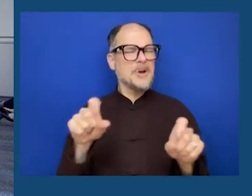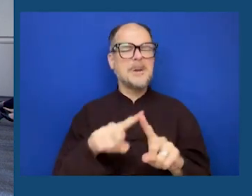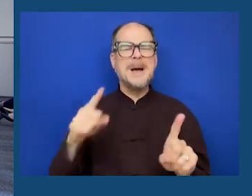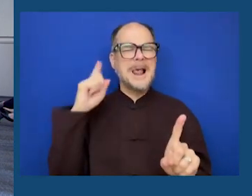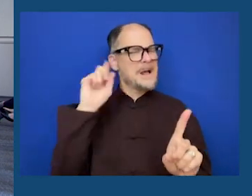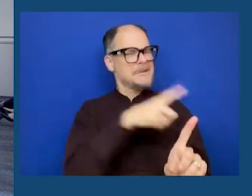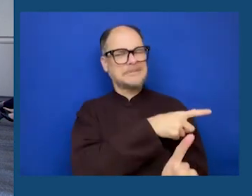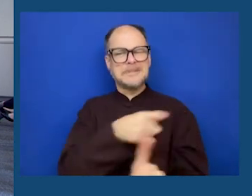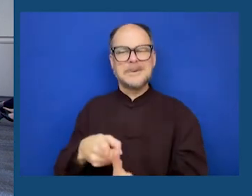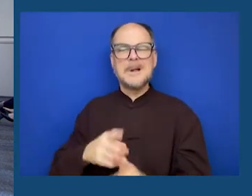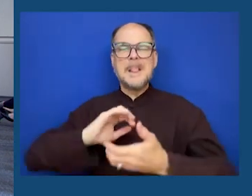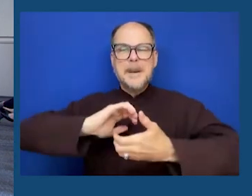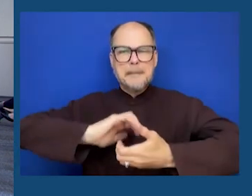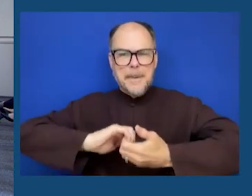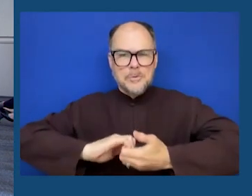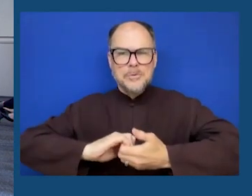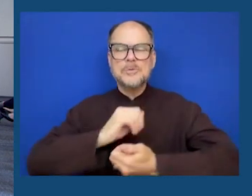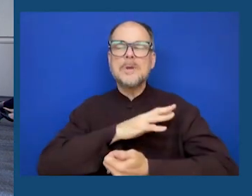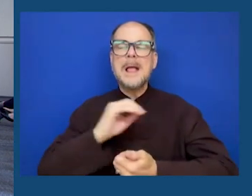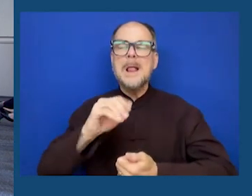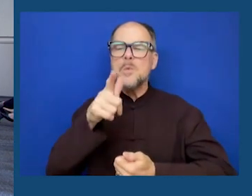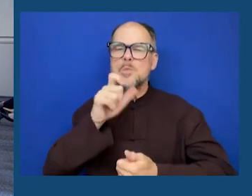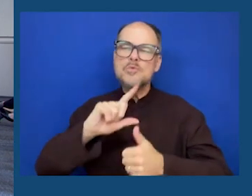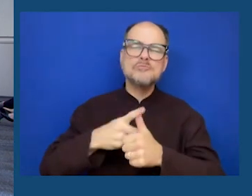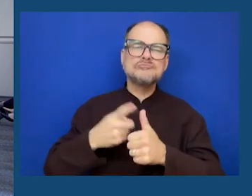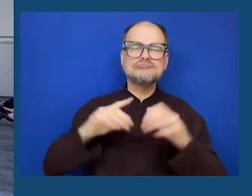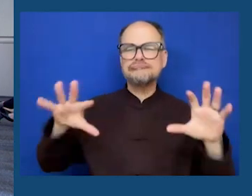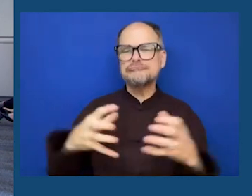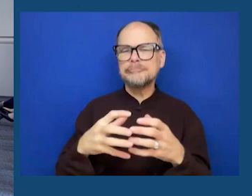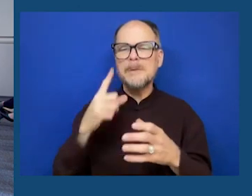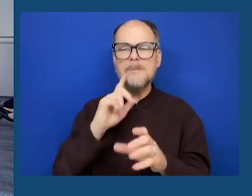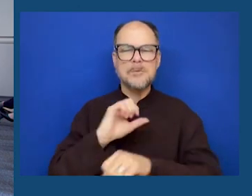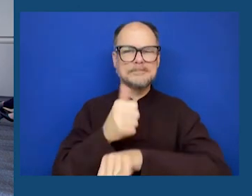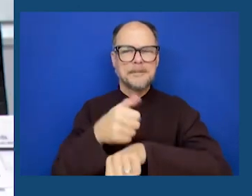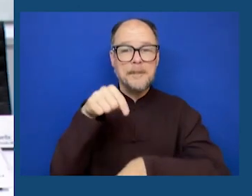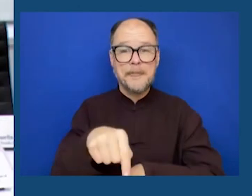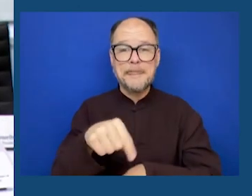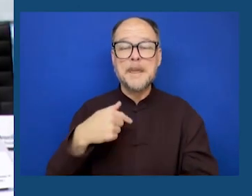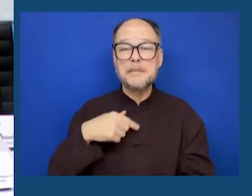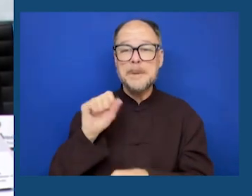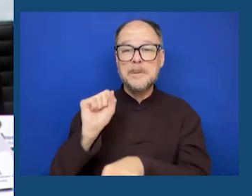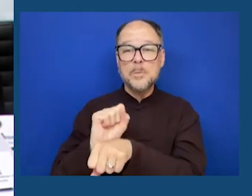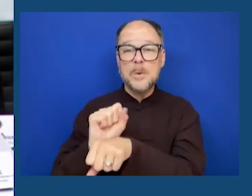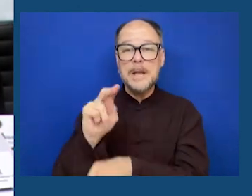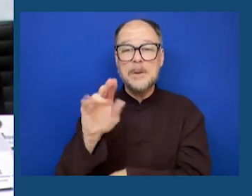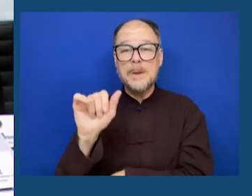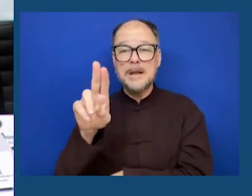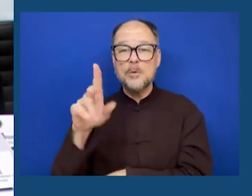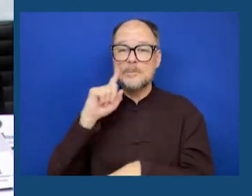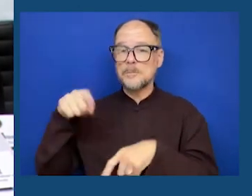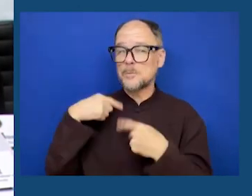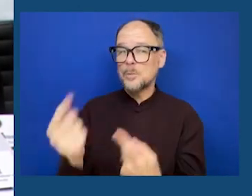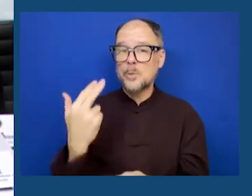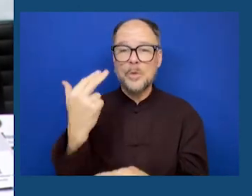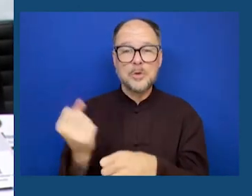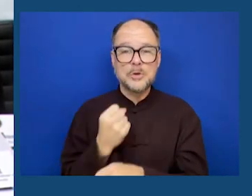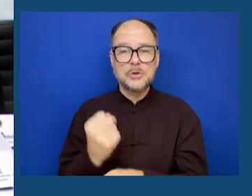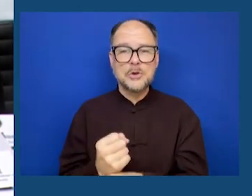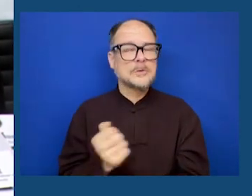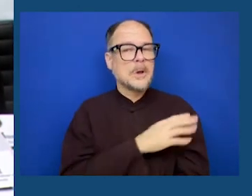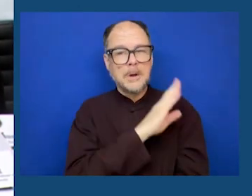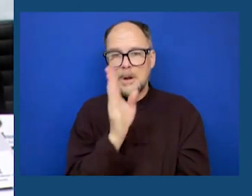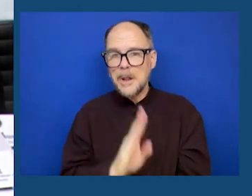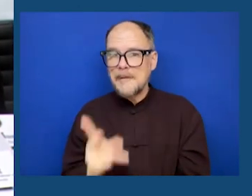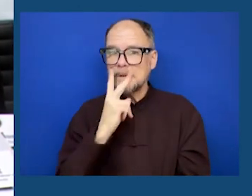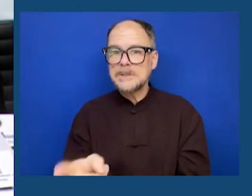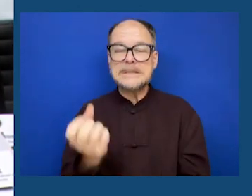the original group that came together to make this happen. I've been at NYU for 13 years. I've never seen a consortium of